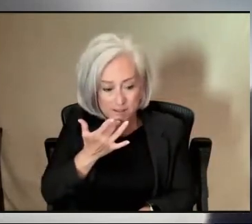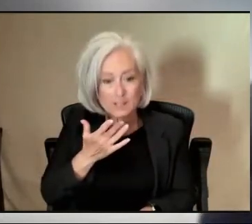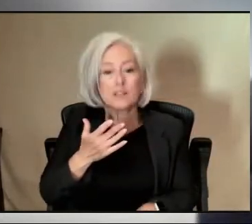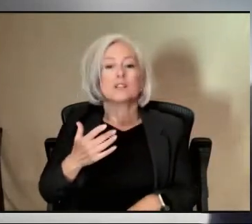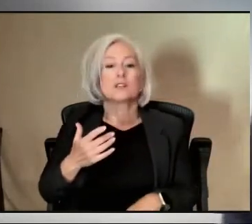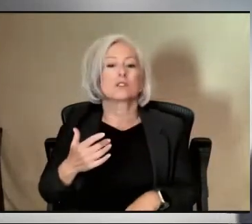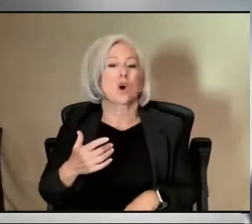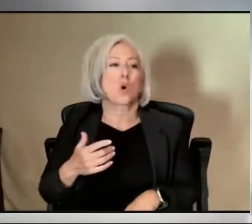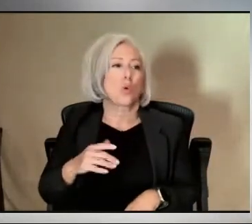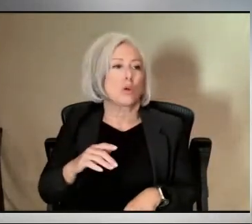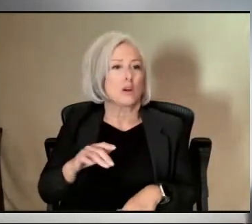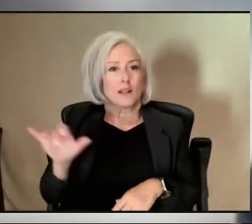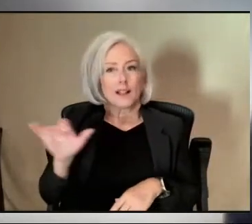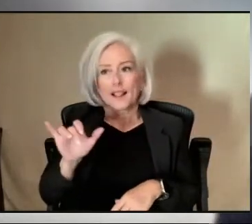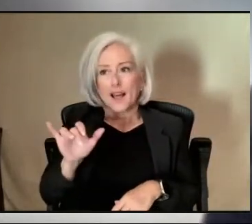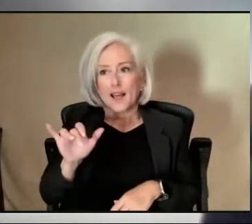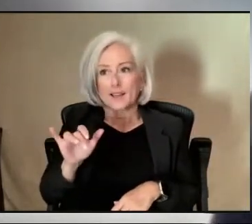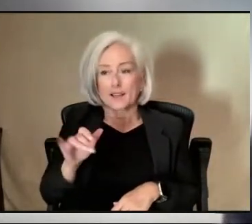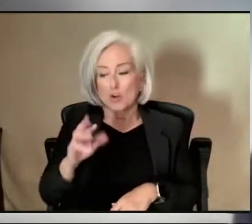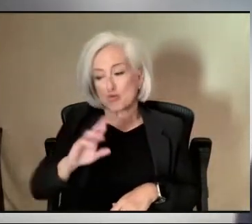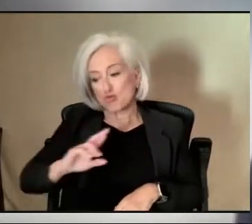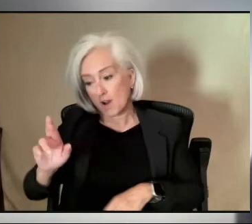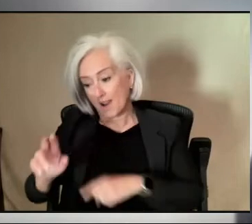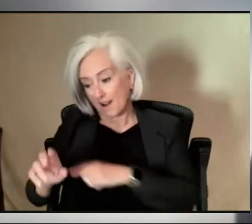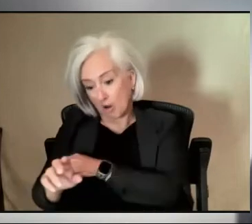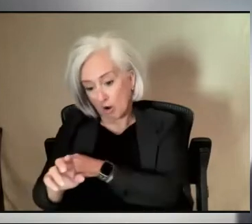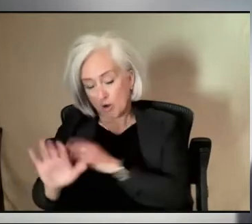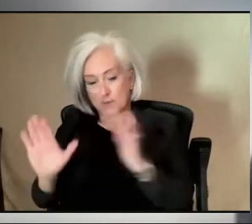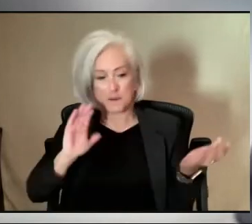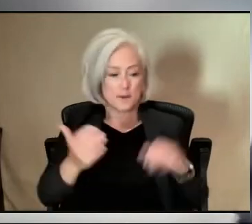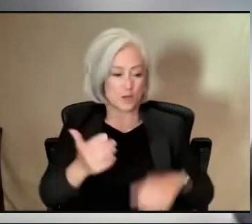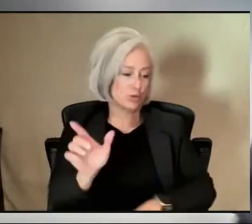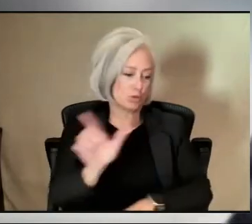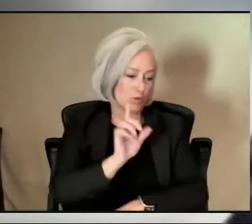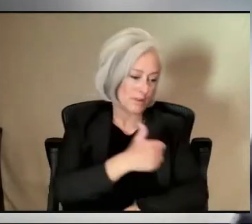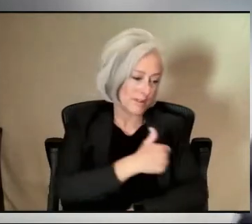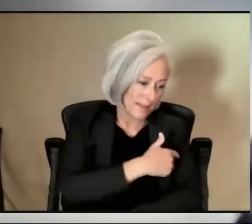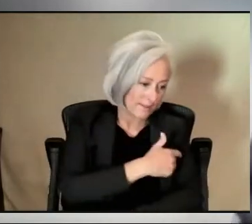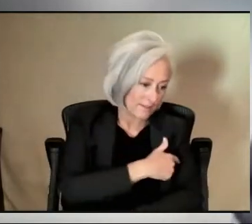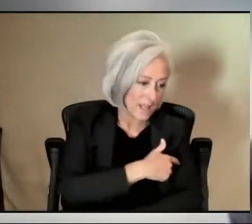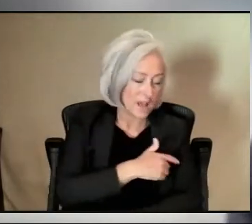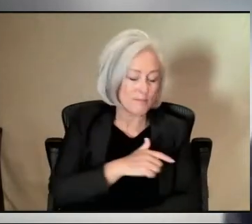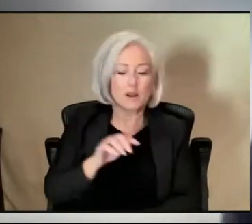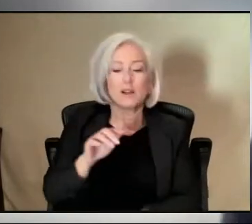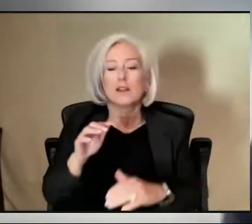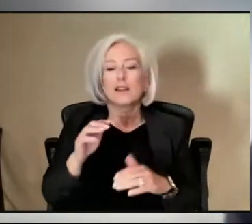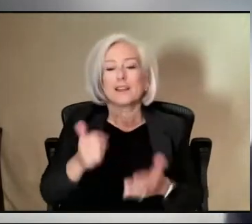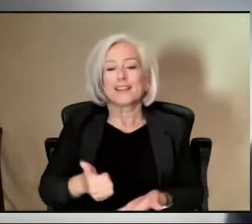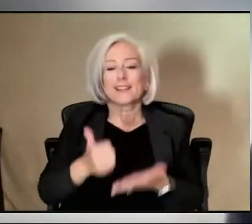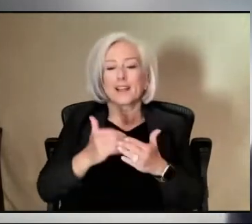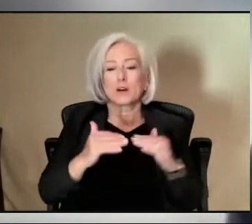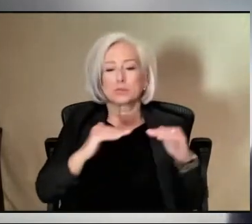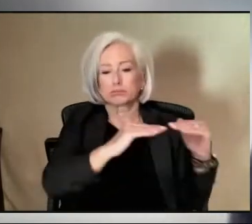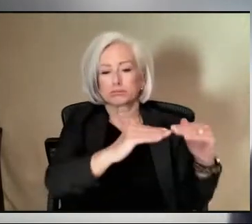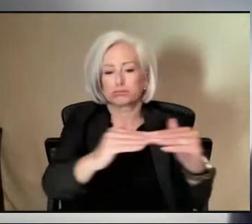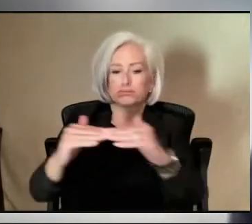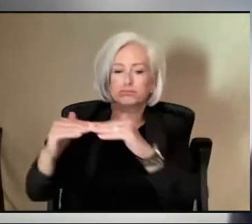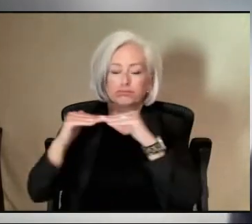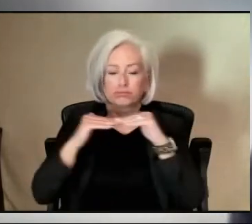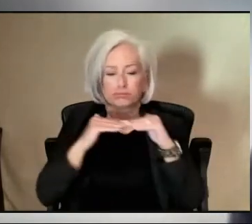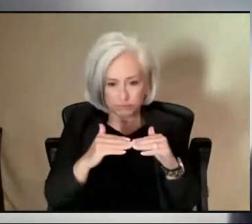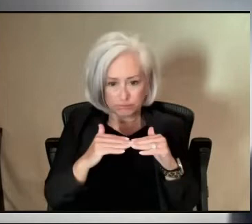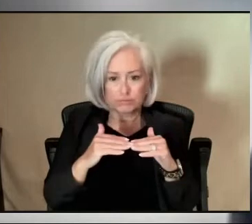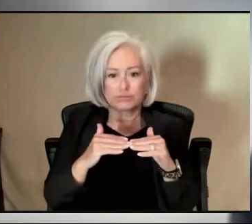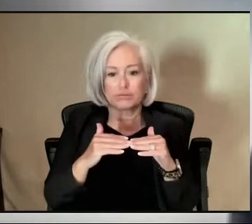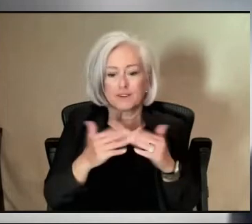of the study or another. It also tends to account and level out attributes that we may